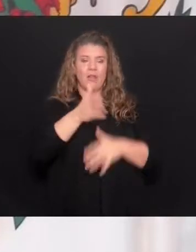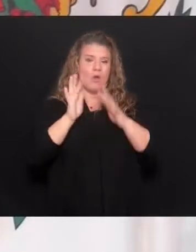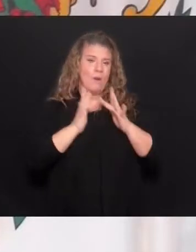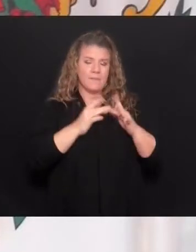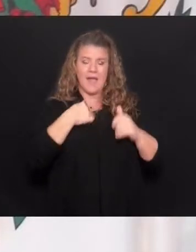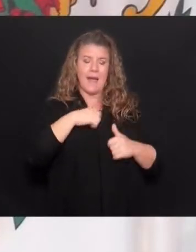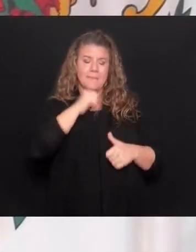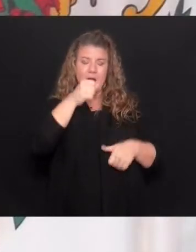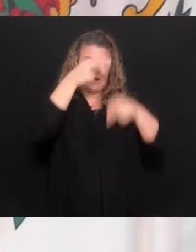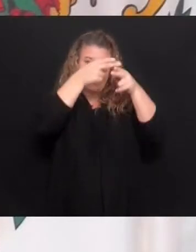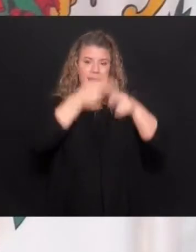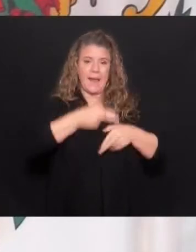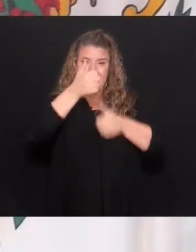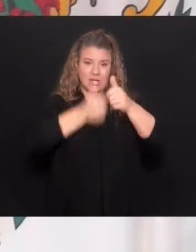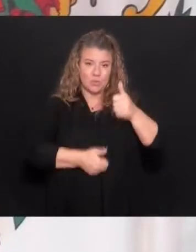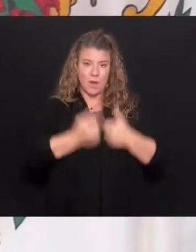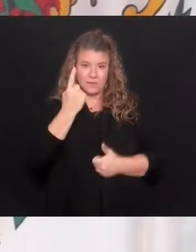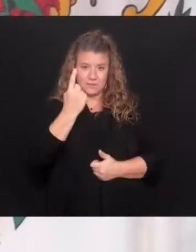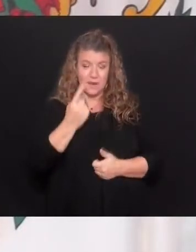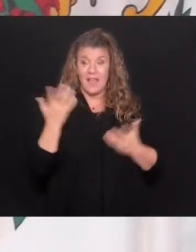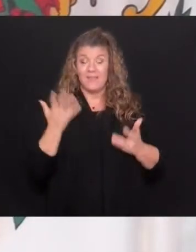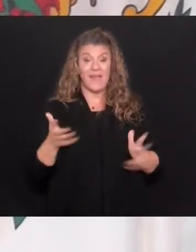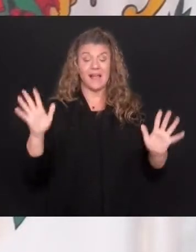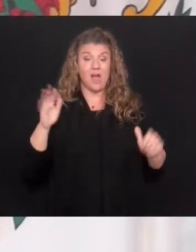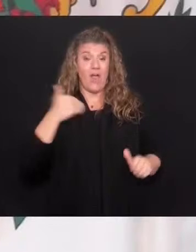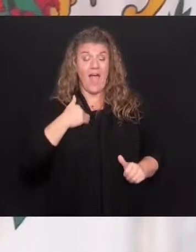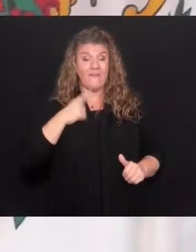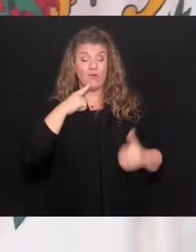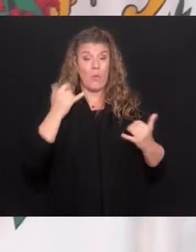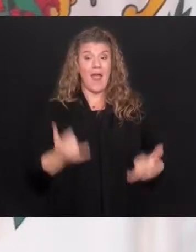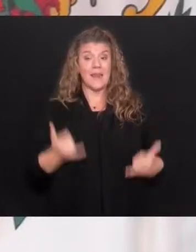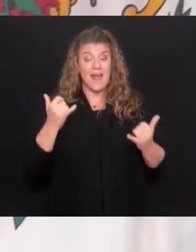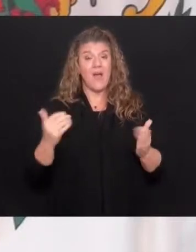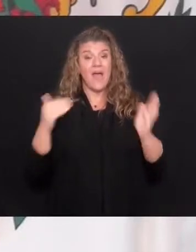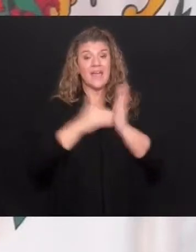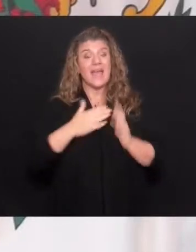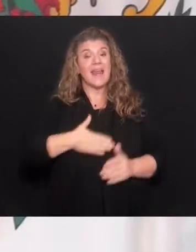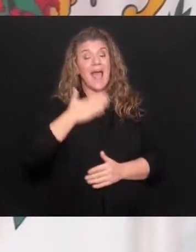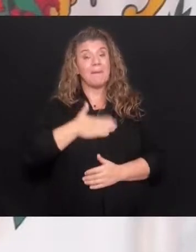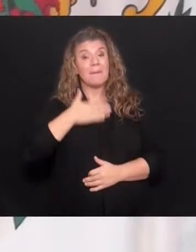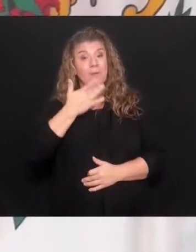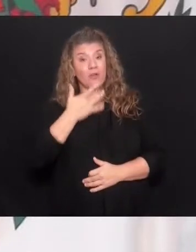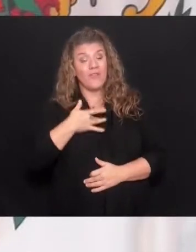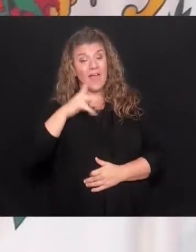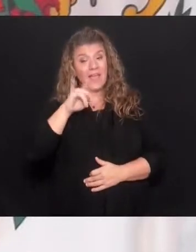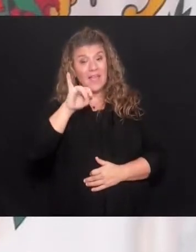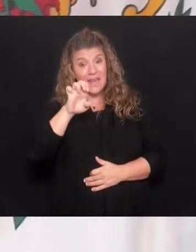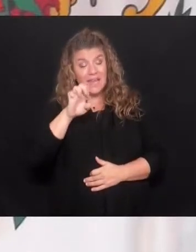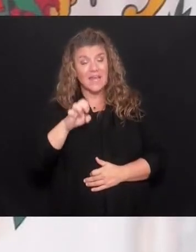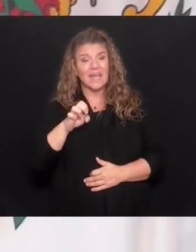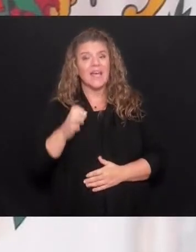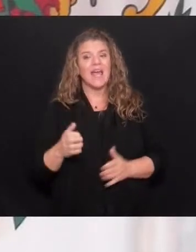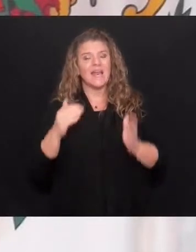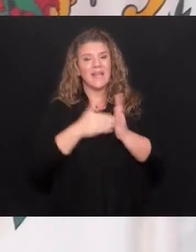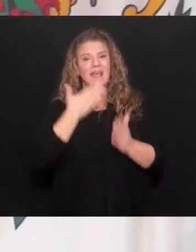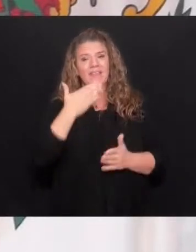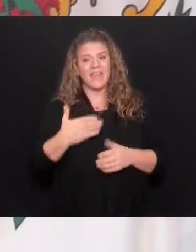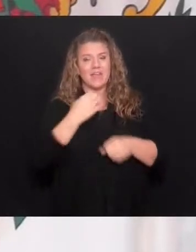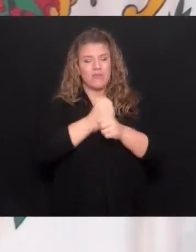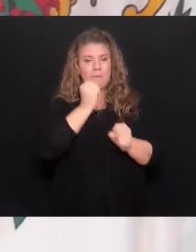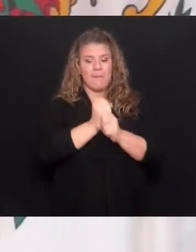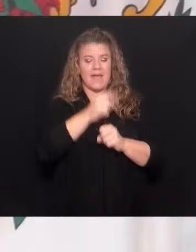to go through each and every one of those. And that's all I've got for right now. Again, happy birthday, Kenny, and thanks for, you know, putting this